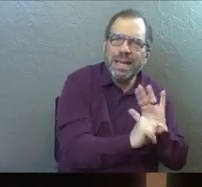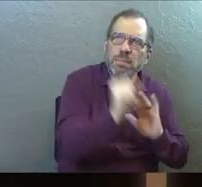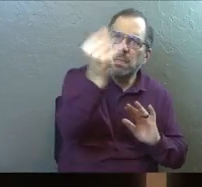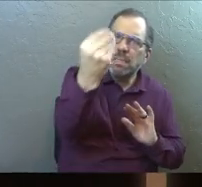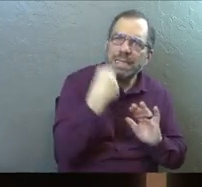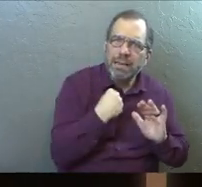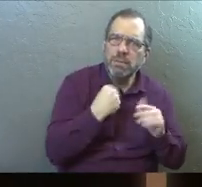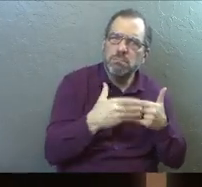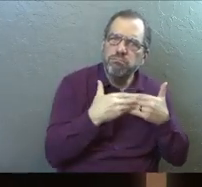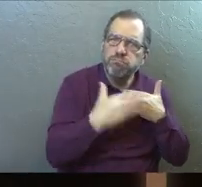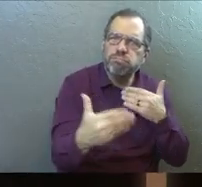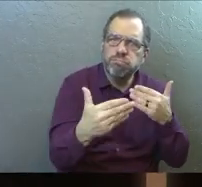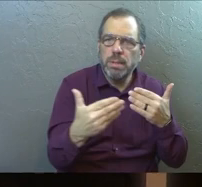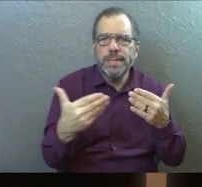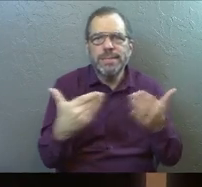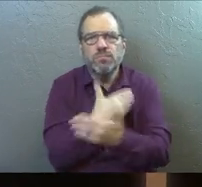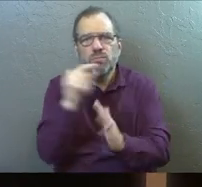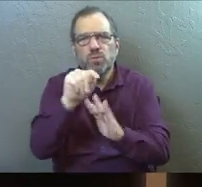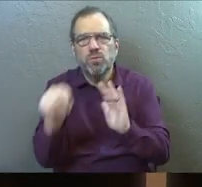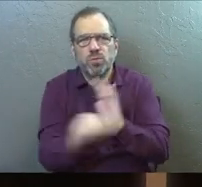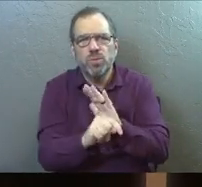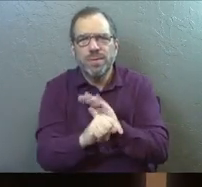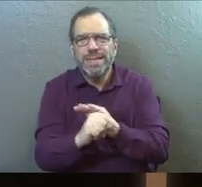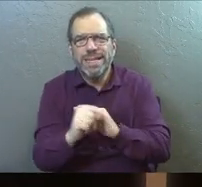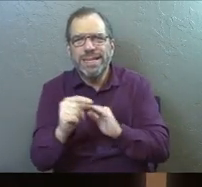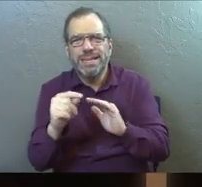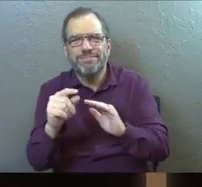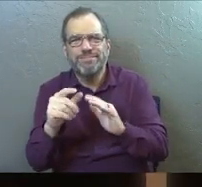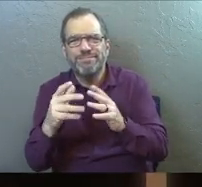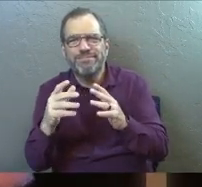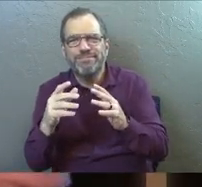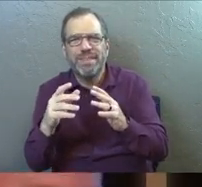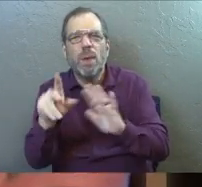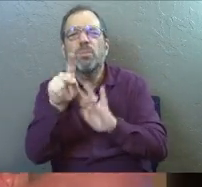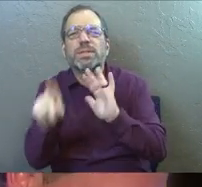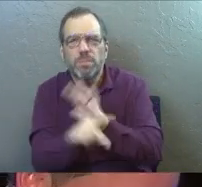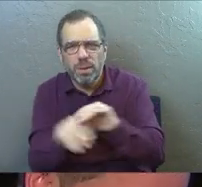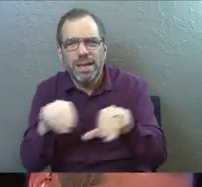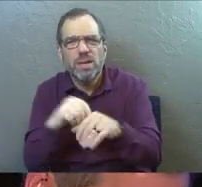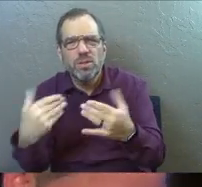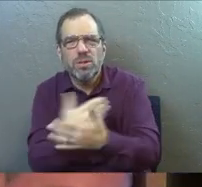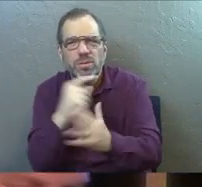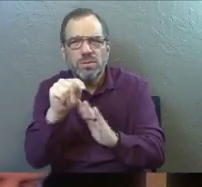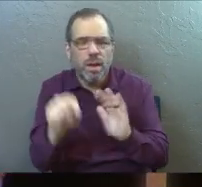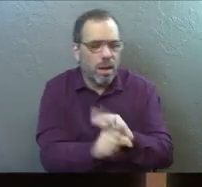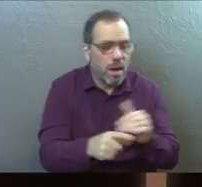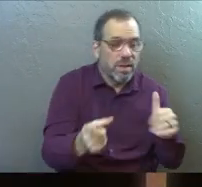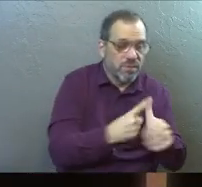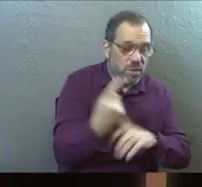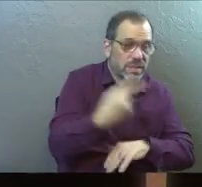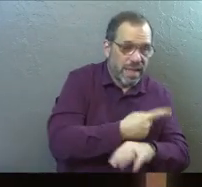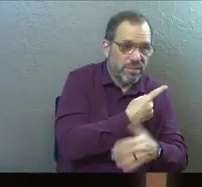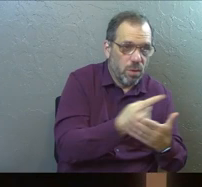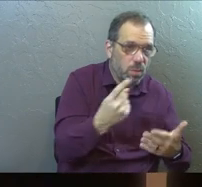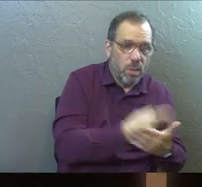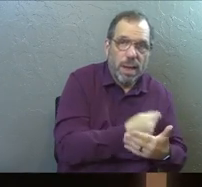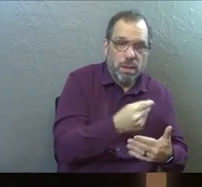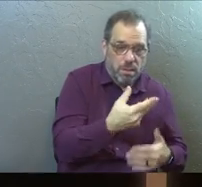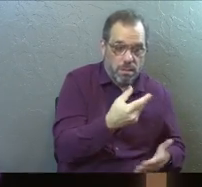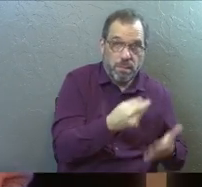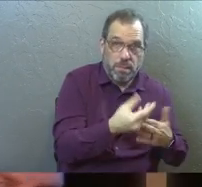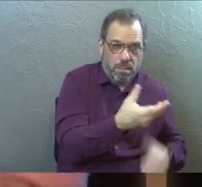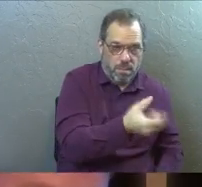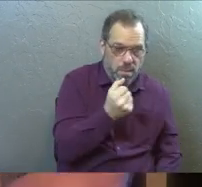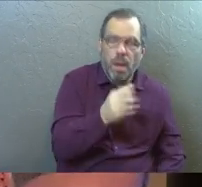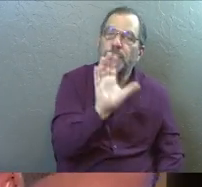God brings forward in a prescriptive way in the New Testament. So he says, on the first day of each week, you should put